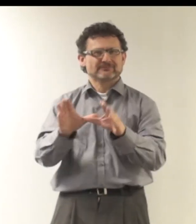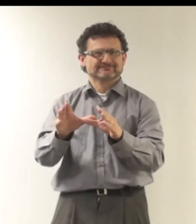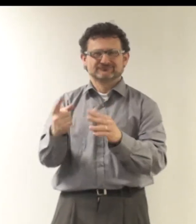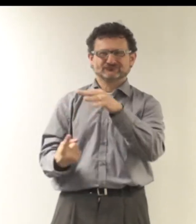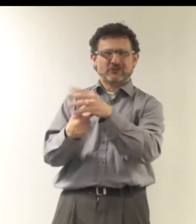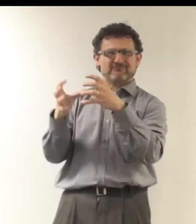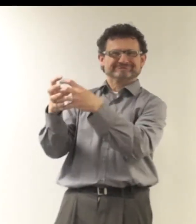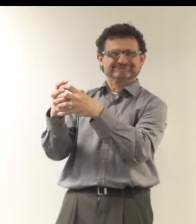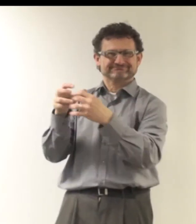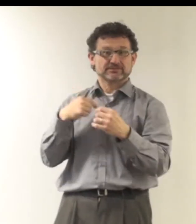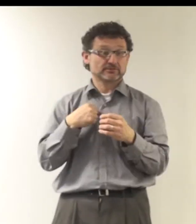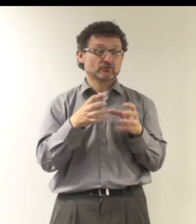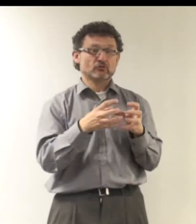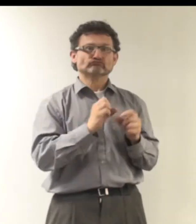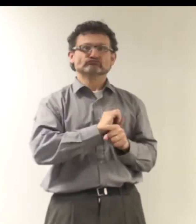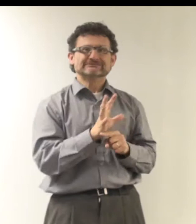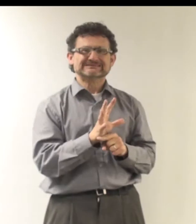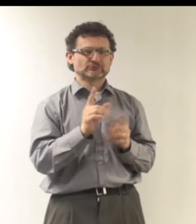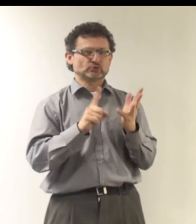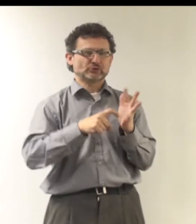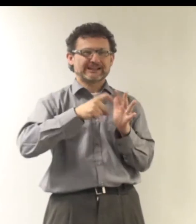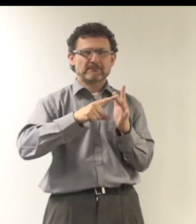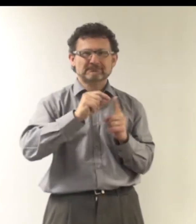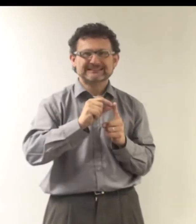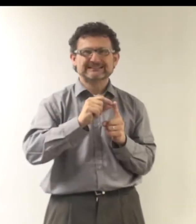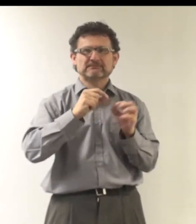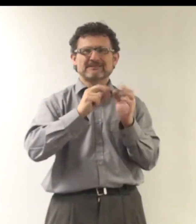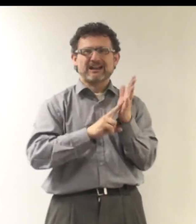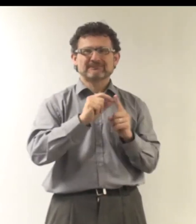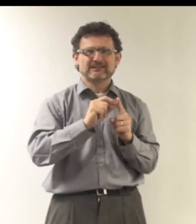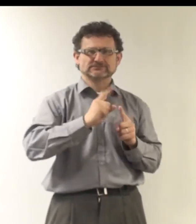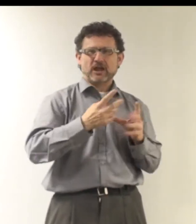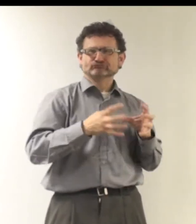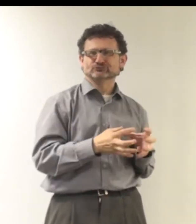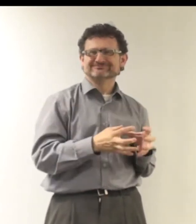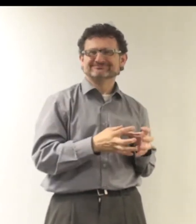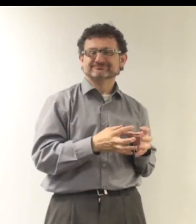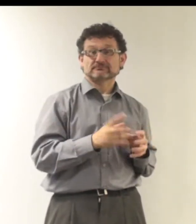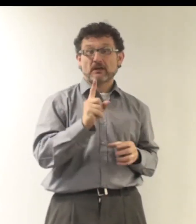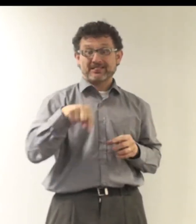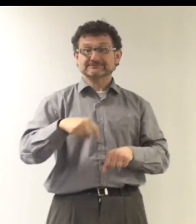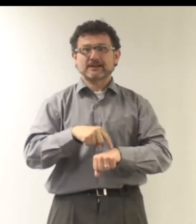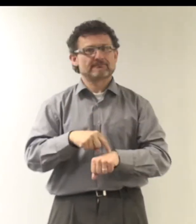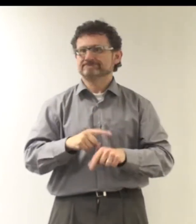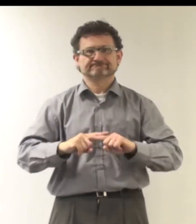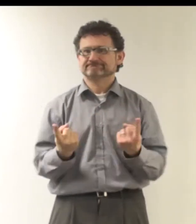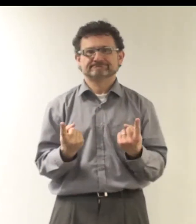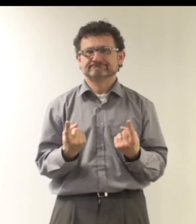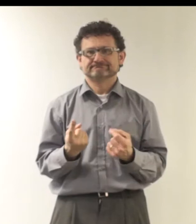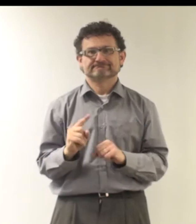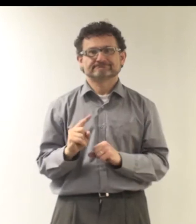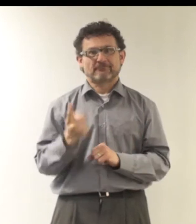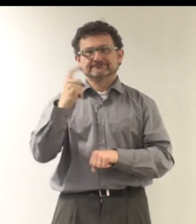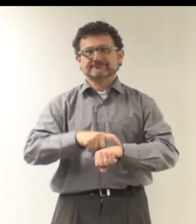rest of Britain, on the rest of England and Wales, and on Scotland and Northern Ireland with the work that we're doing. The polls are good for